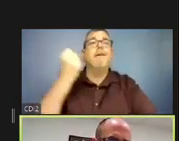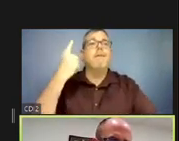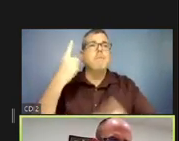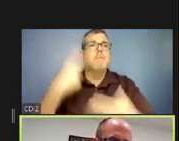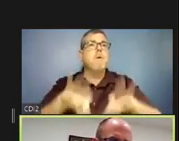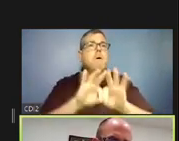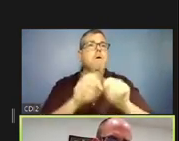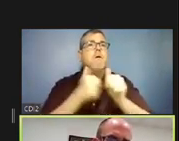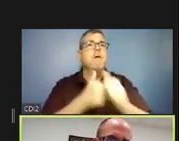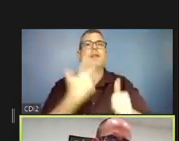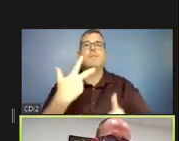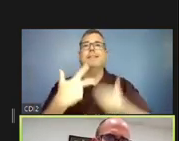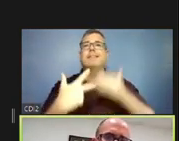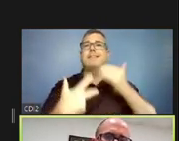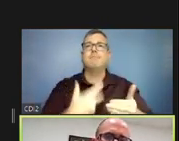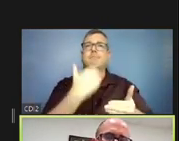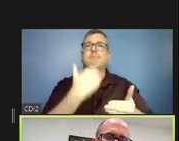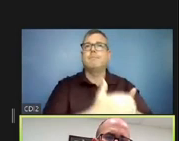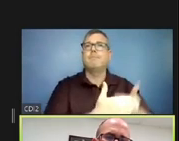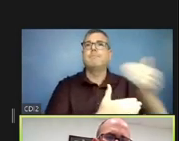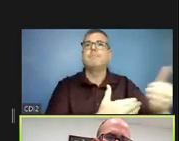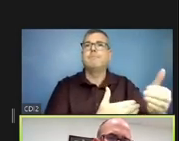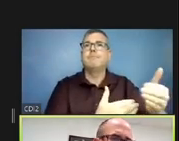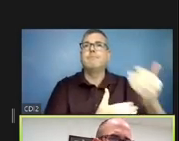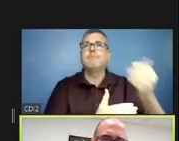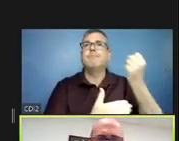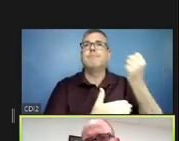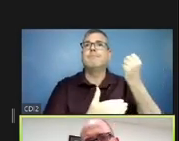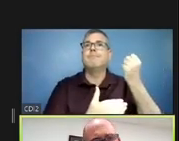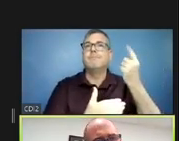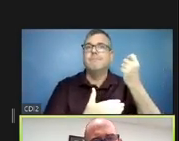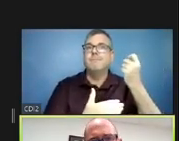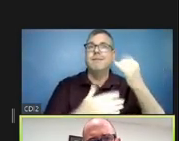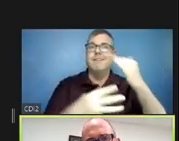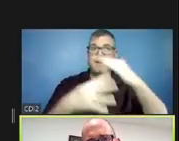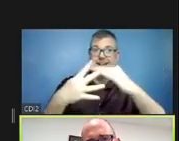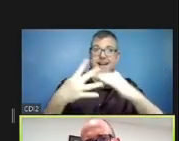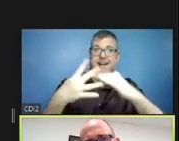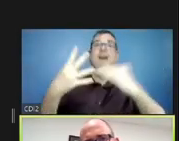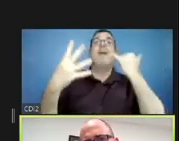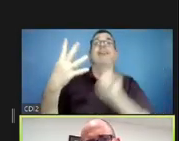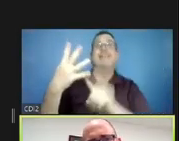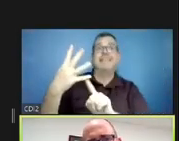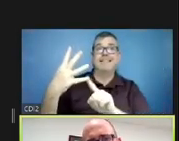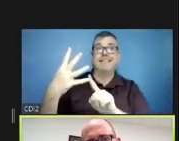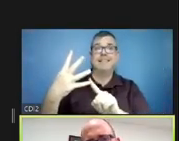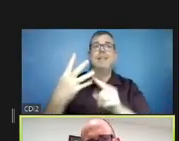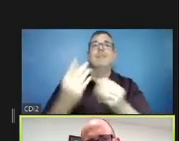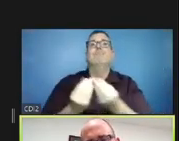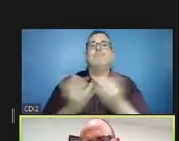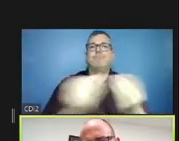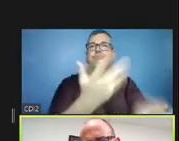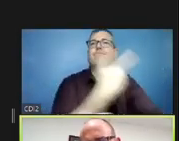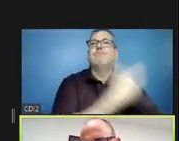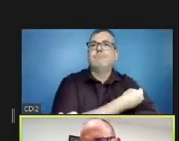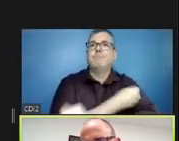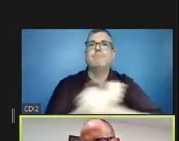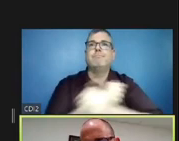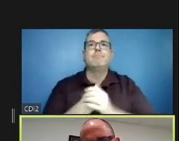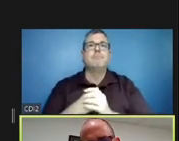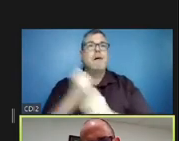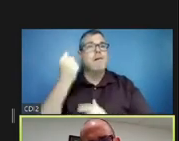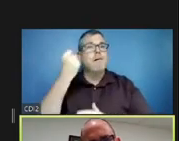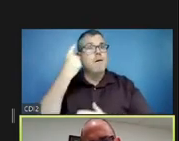sort of in the general population. You have to, again, really follow these things down to a